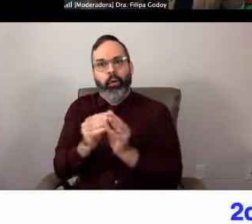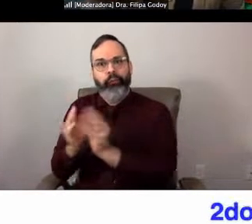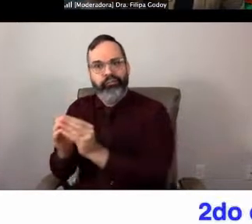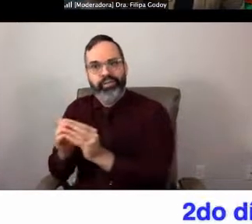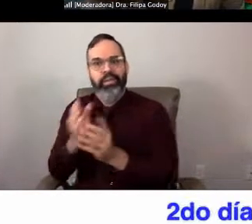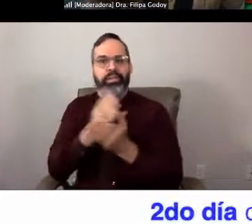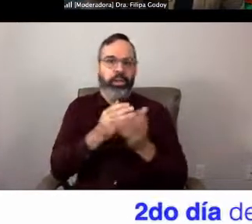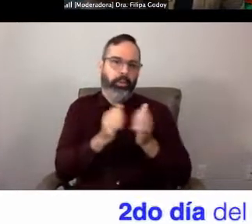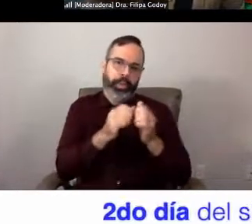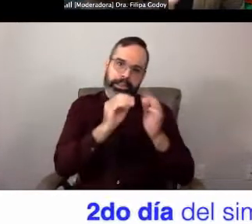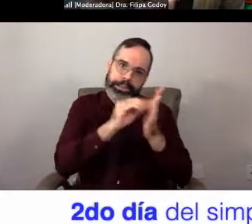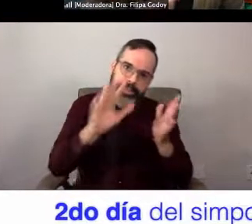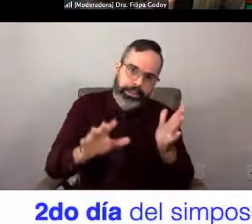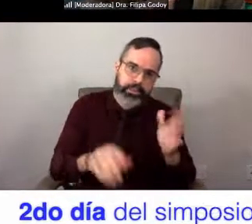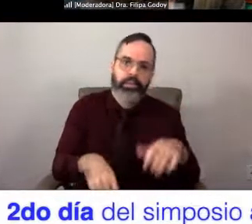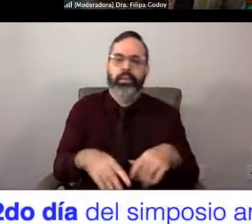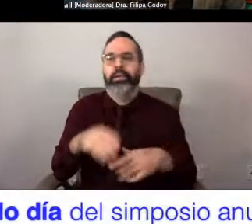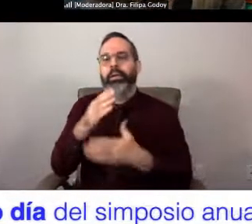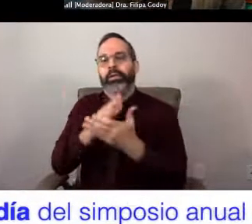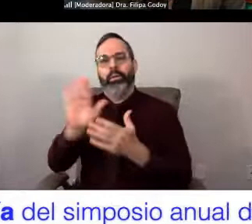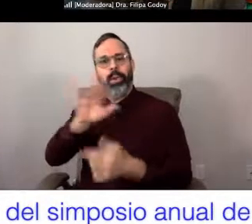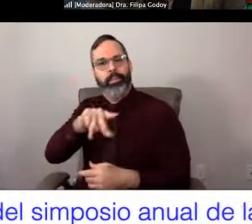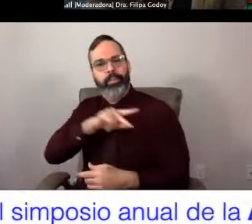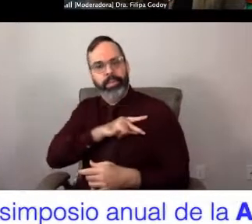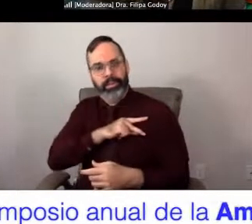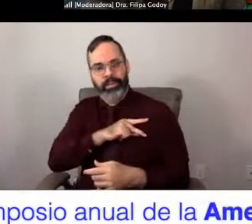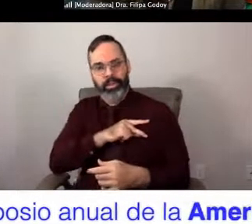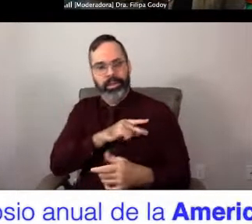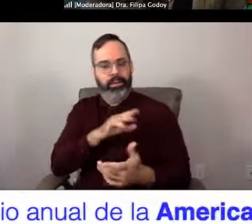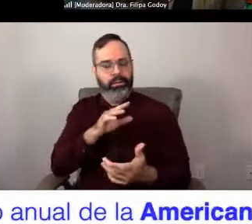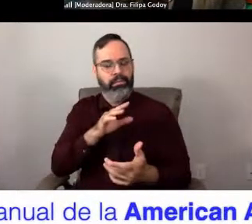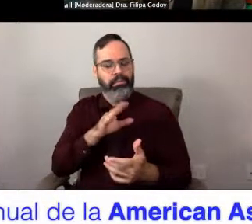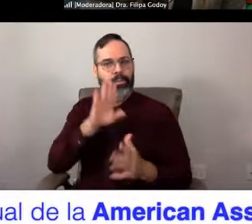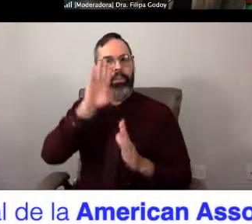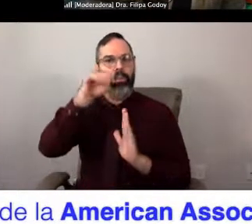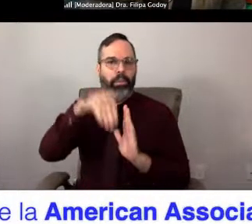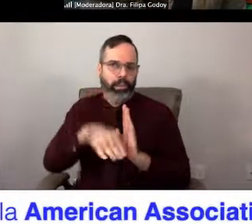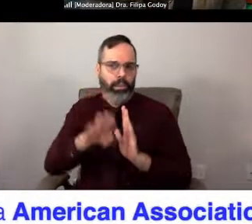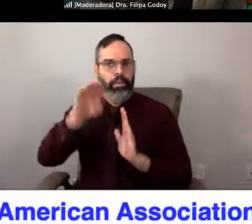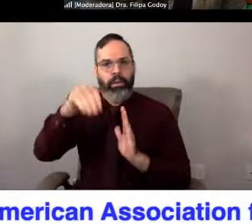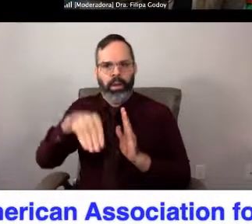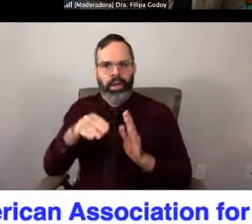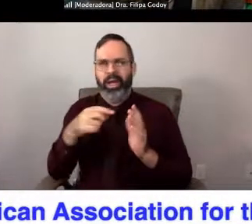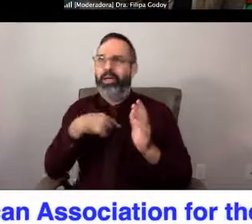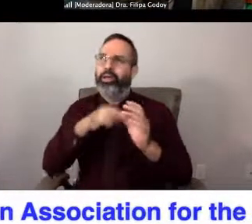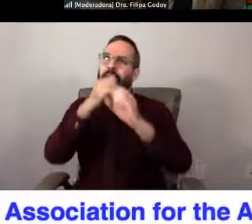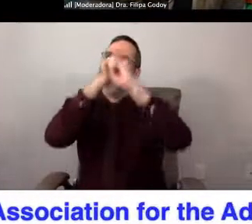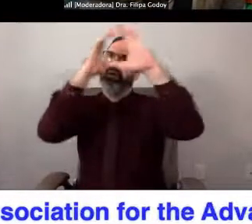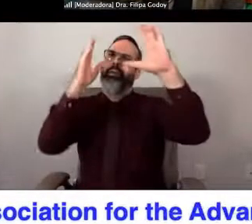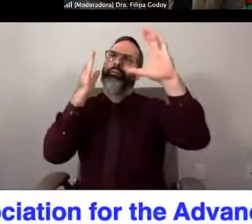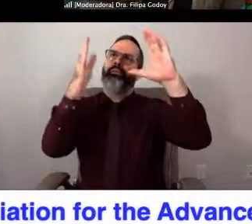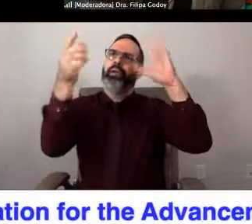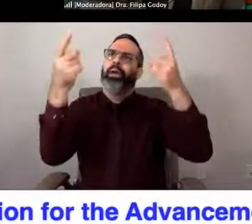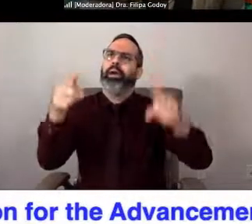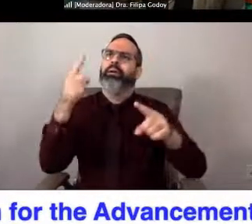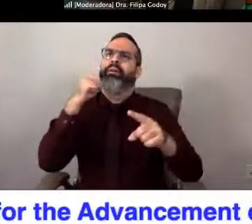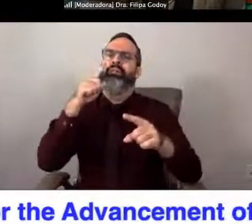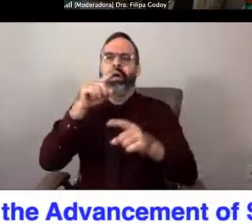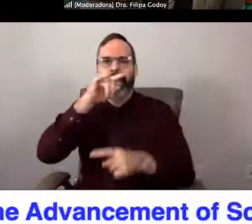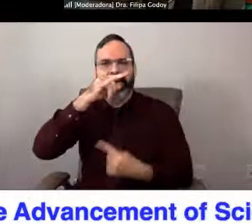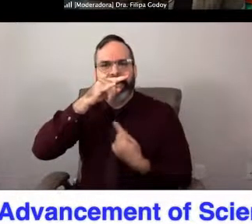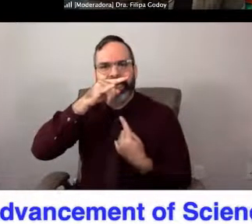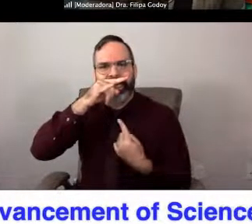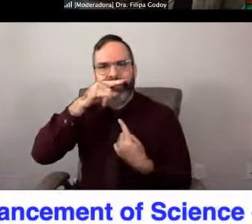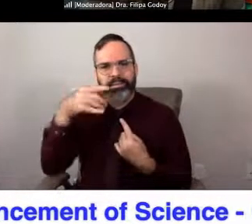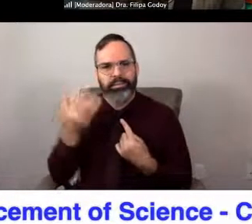have, you know, their own personal loads. So how do we envision the future will be like for kids, you